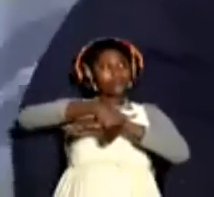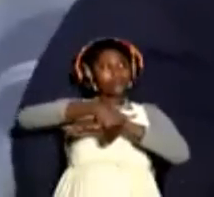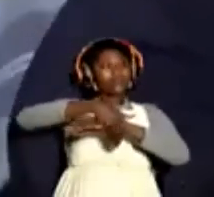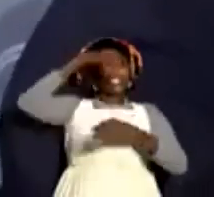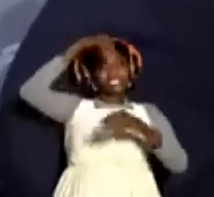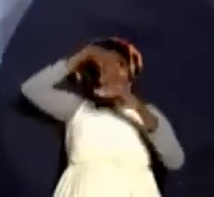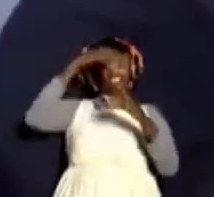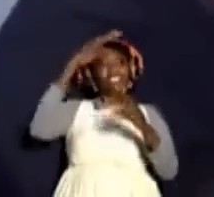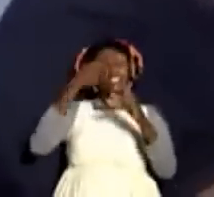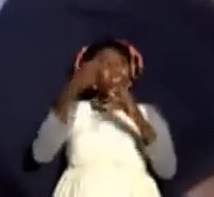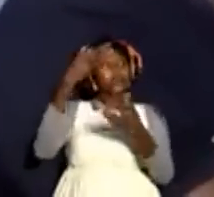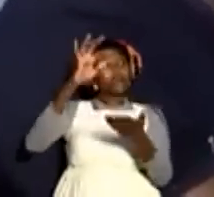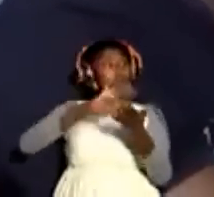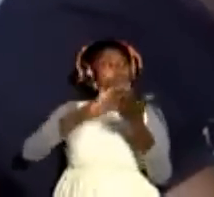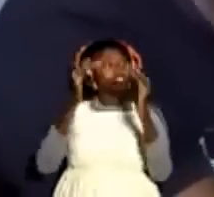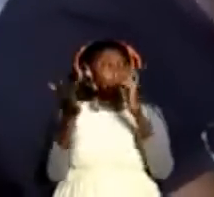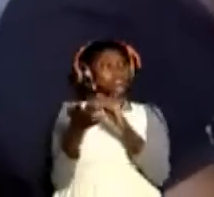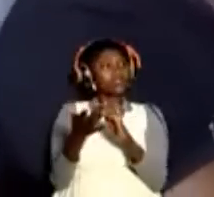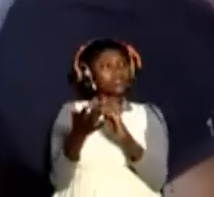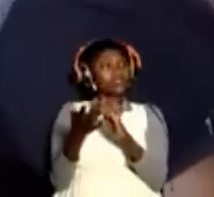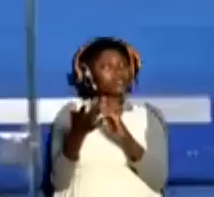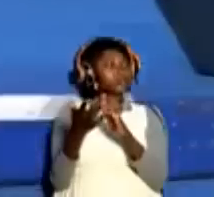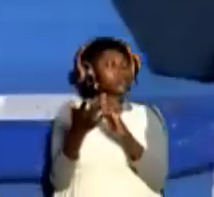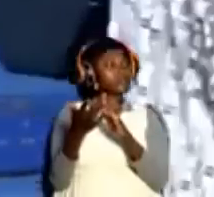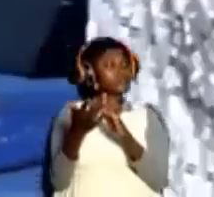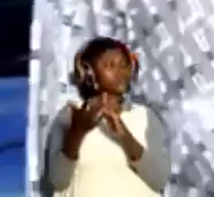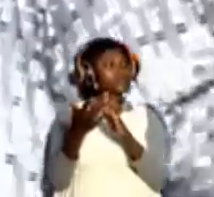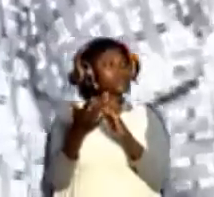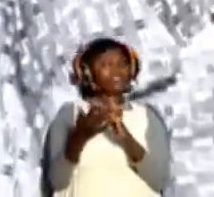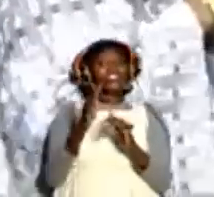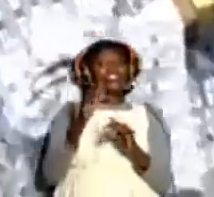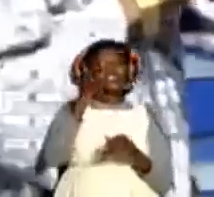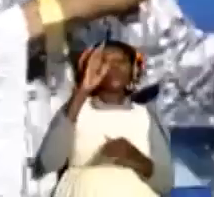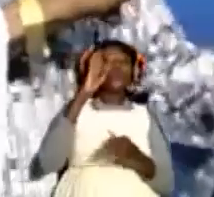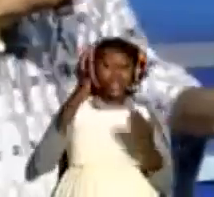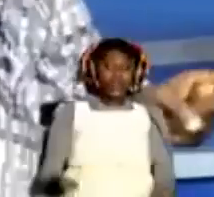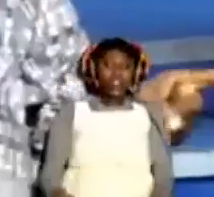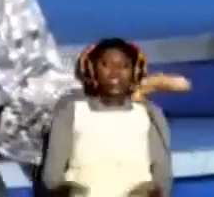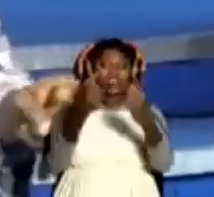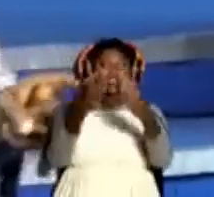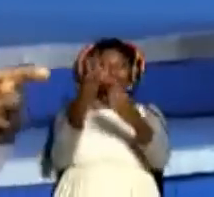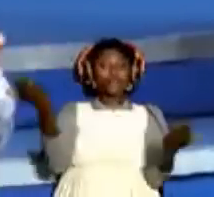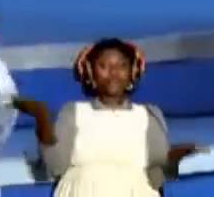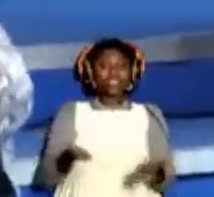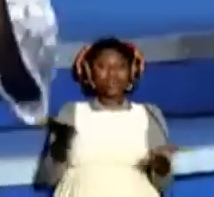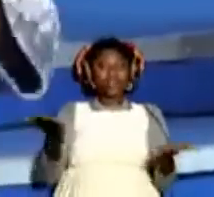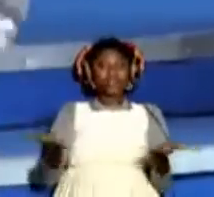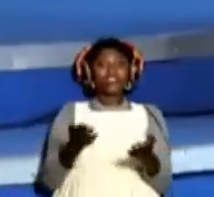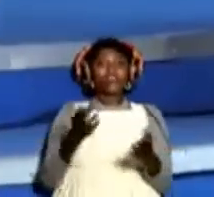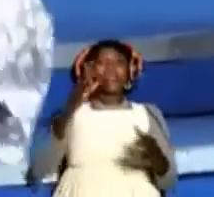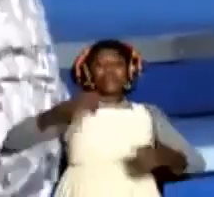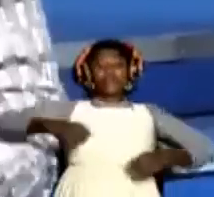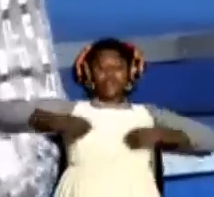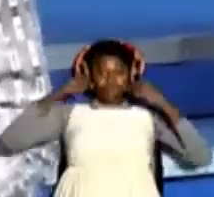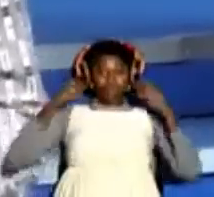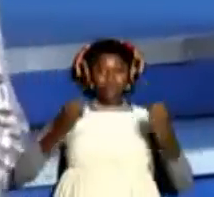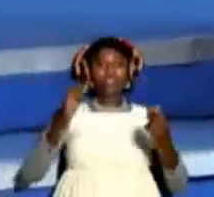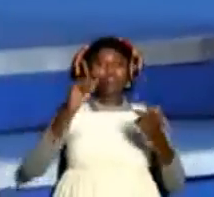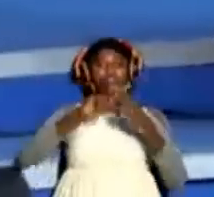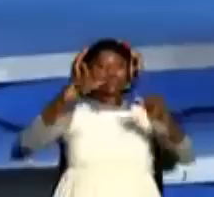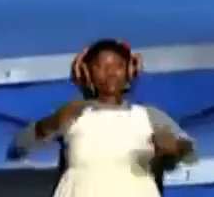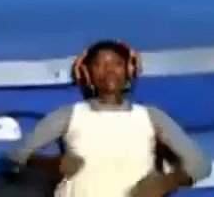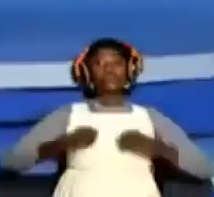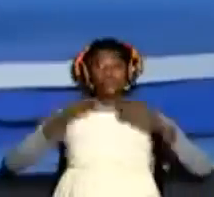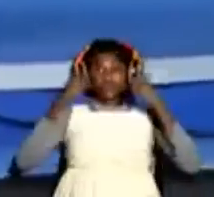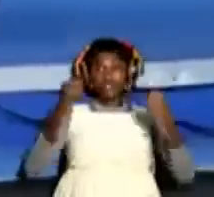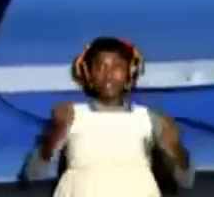Amen. In the name of Jesus Christ. Amen. You are rising from here in the name of Jesus, from strength to strength.